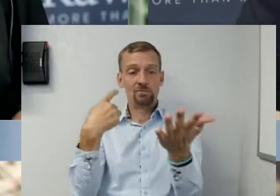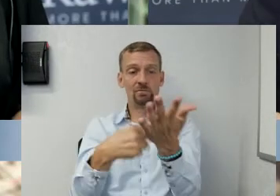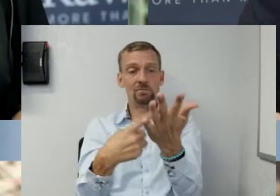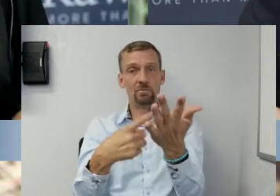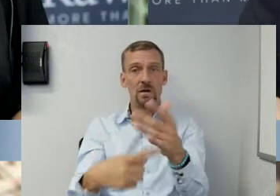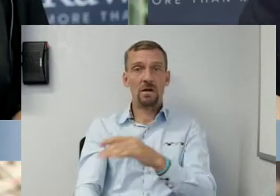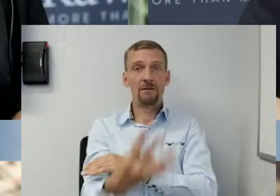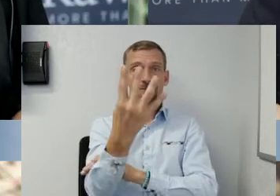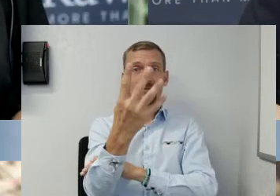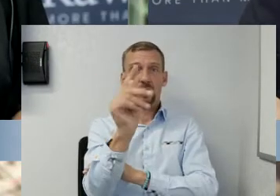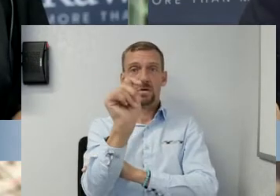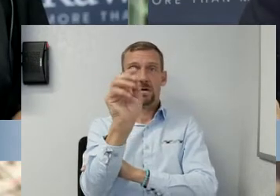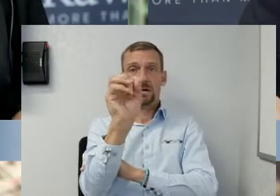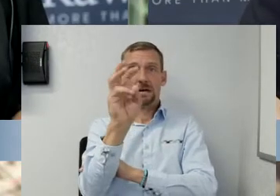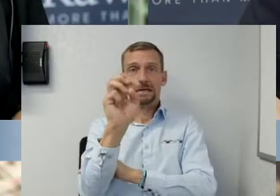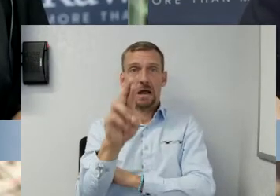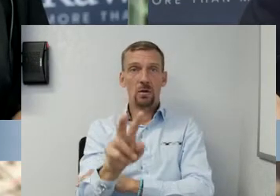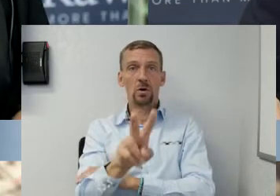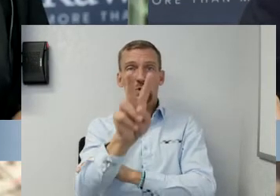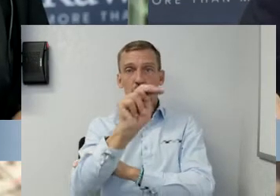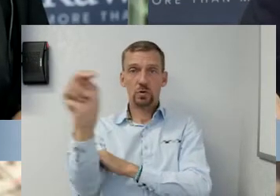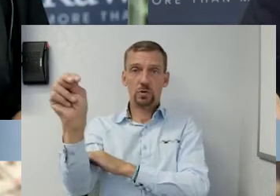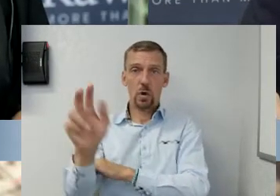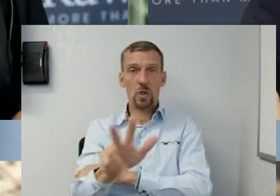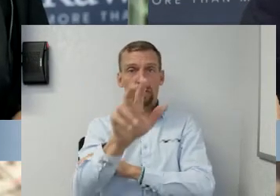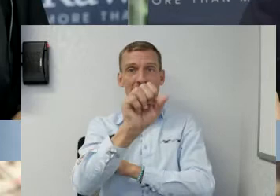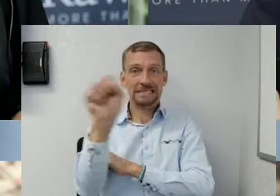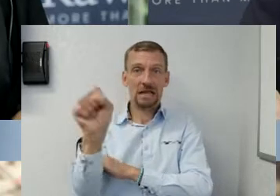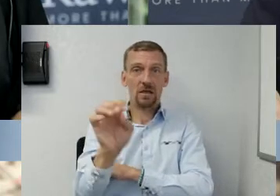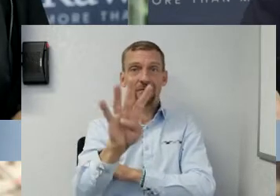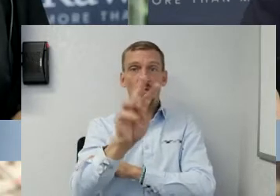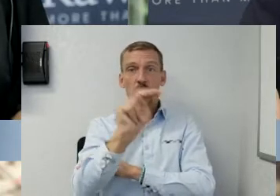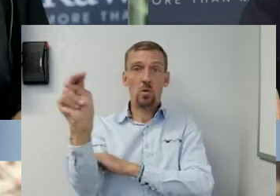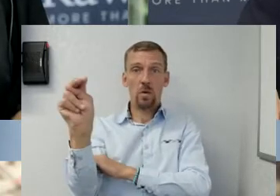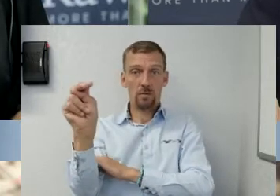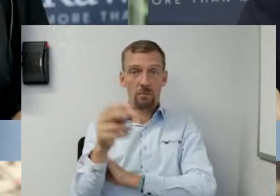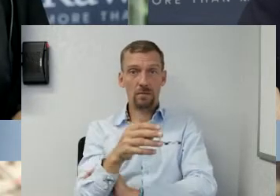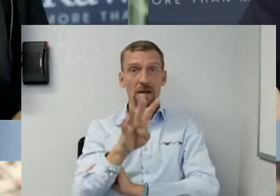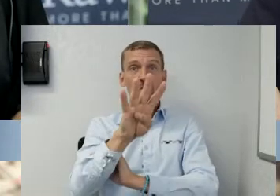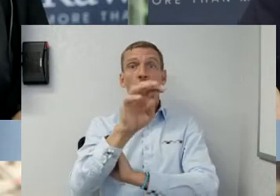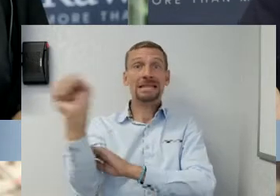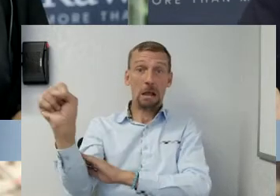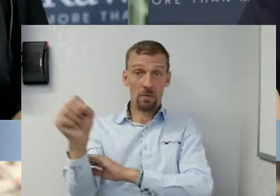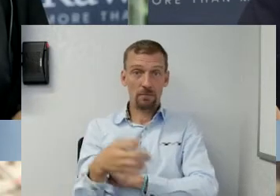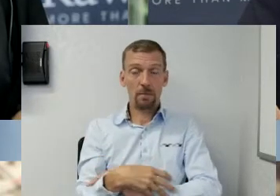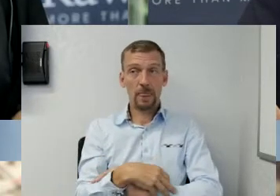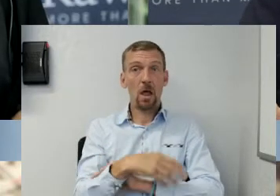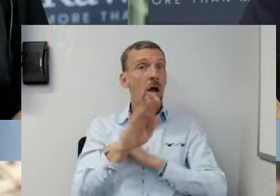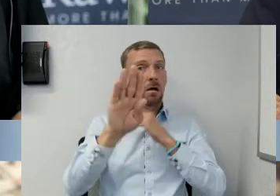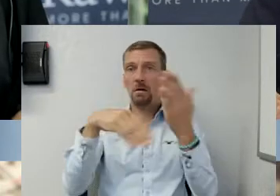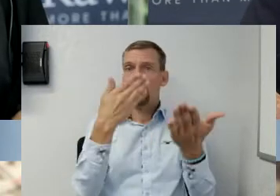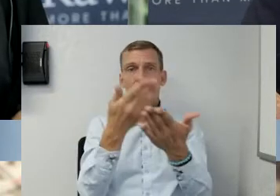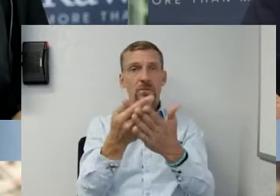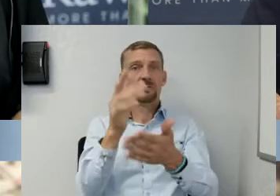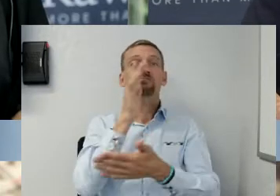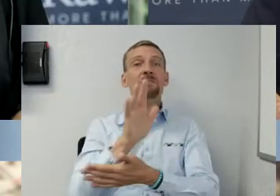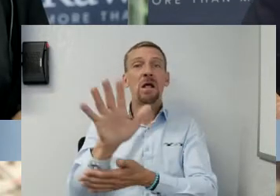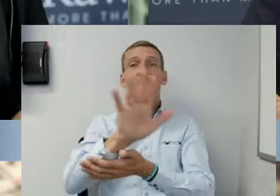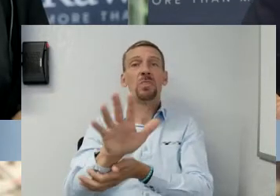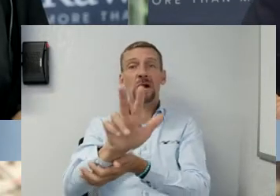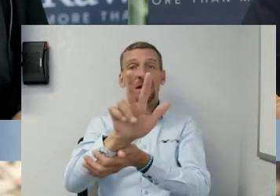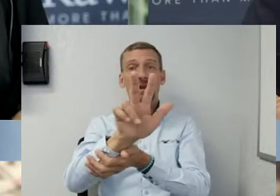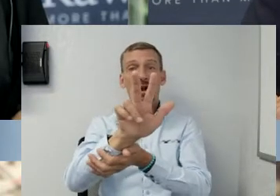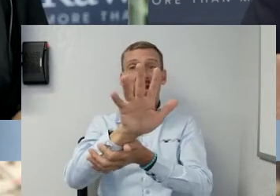4 Tower, 2 North, 3 North, 3 South, 4 North, 4 South, they're all roughly 35